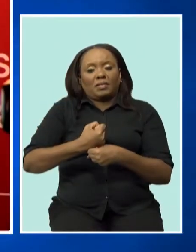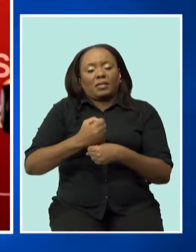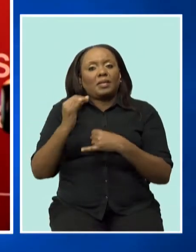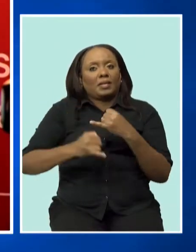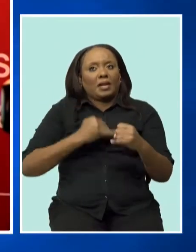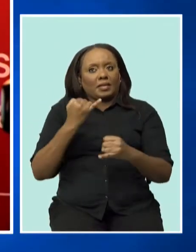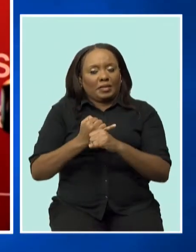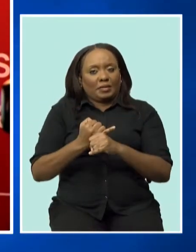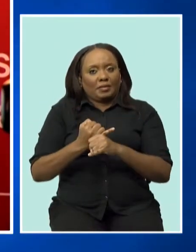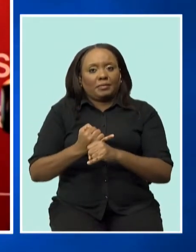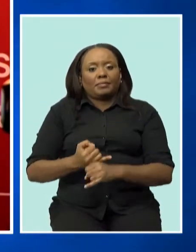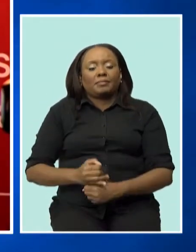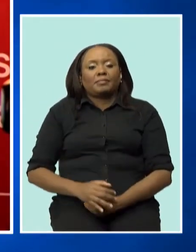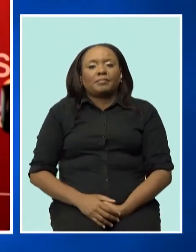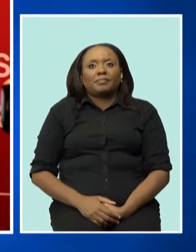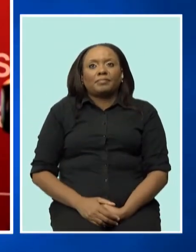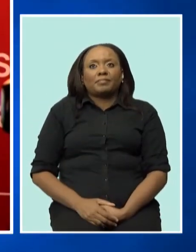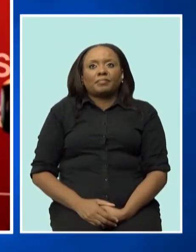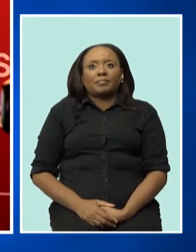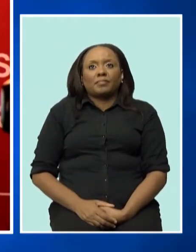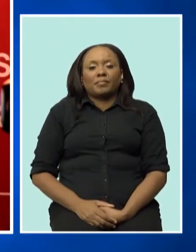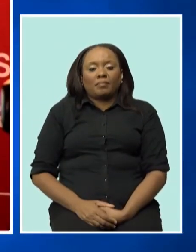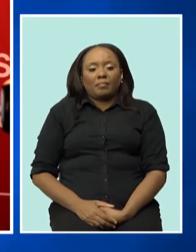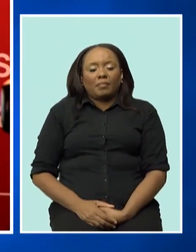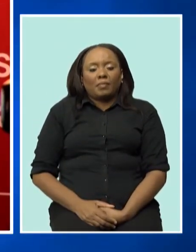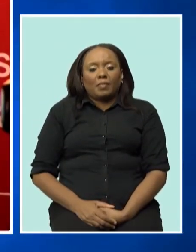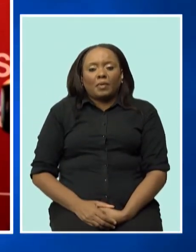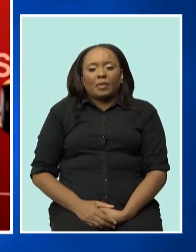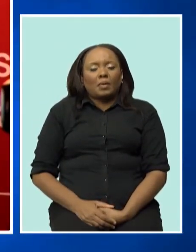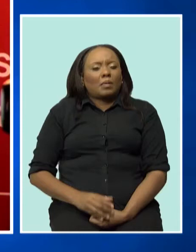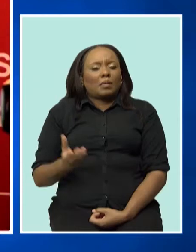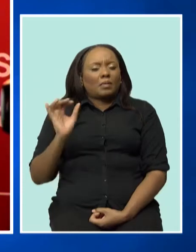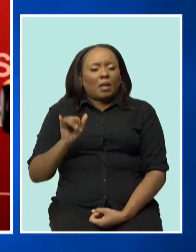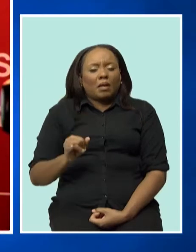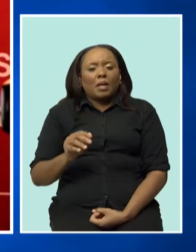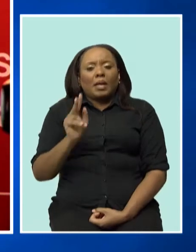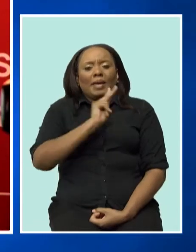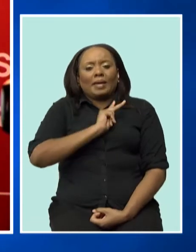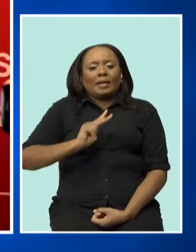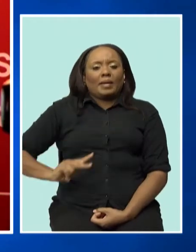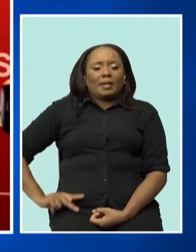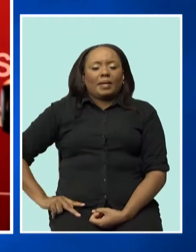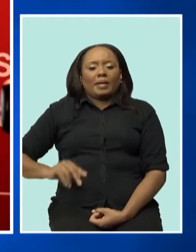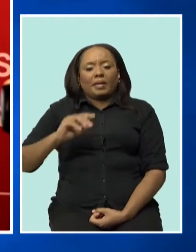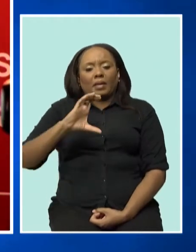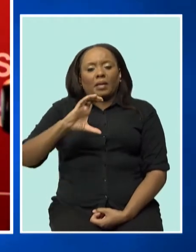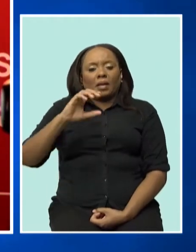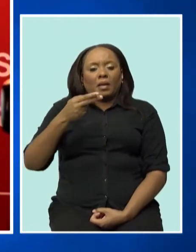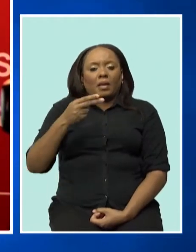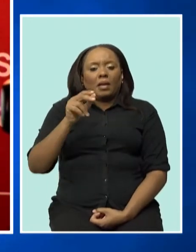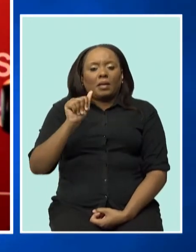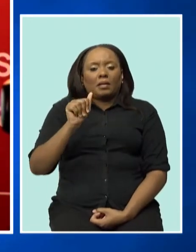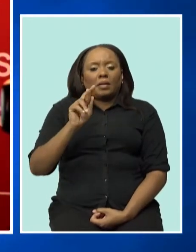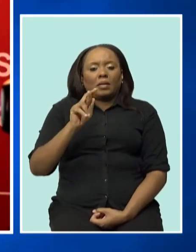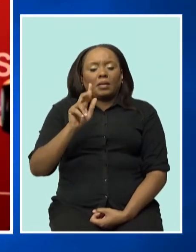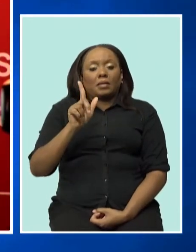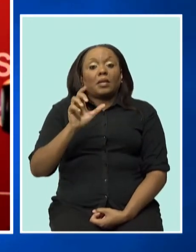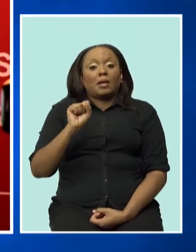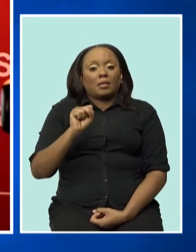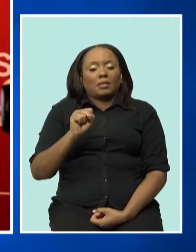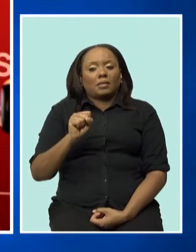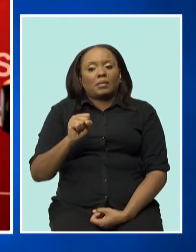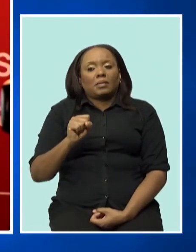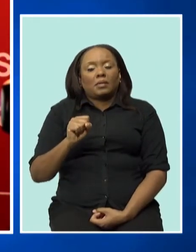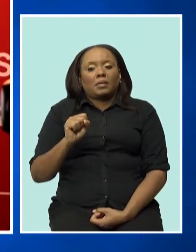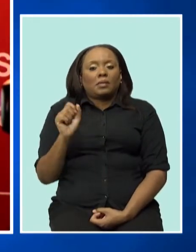an initiative from King Charles, the leader of the head of the British royal family, And if you